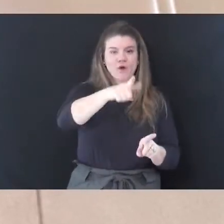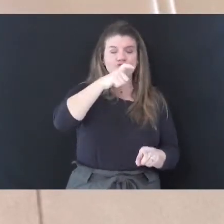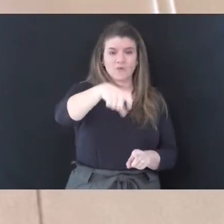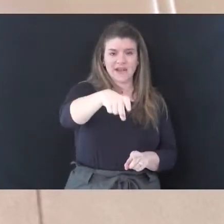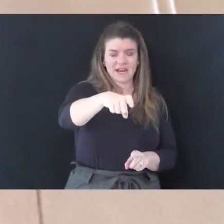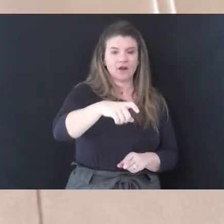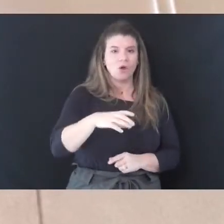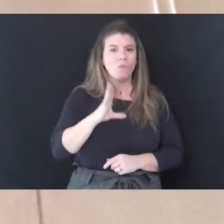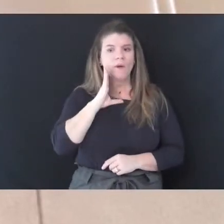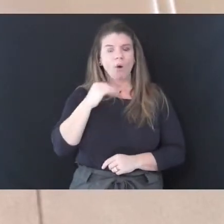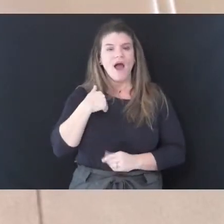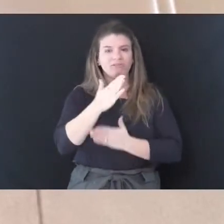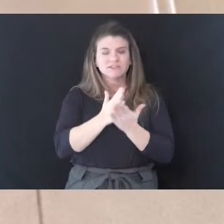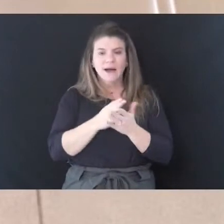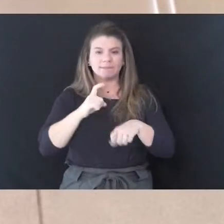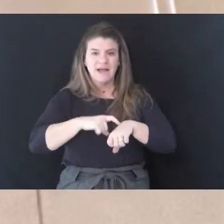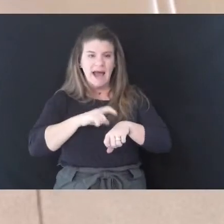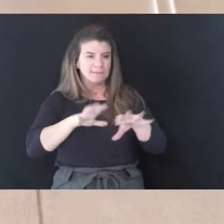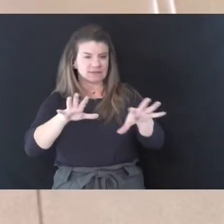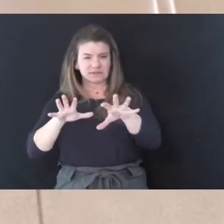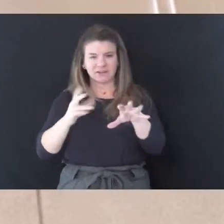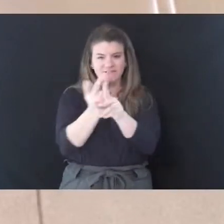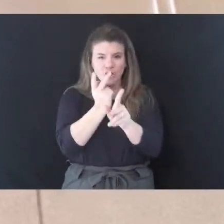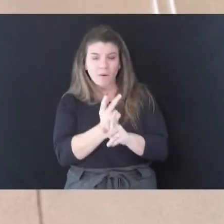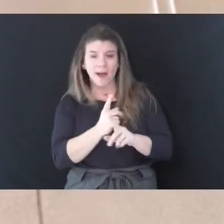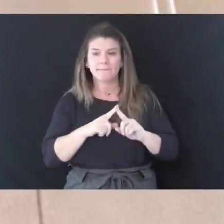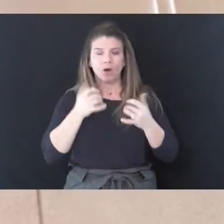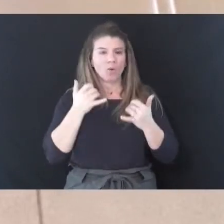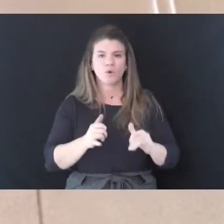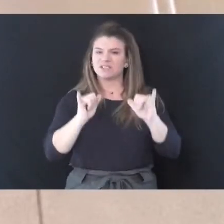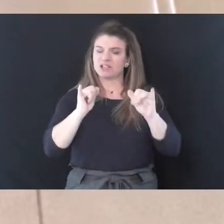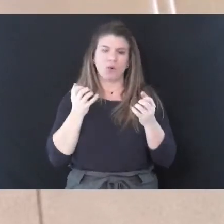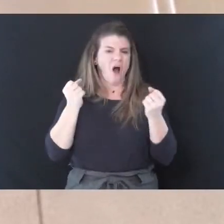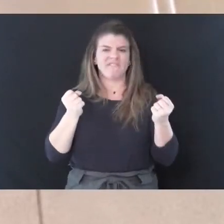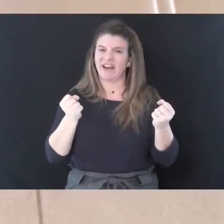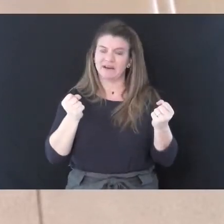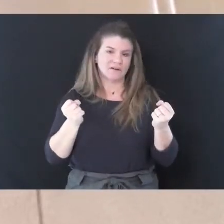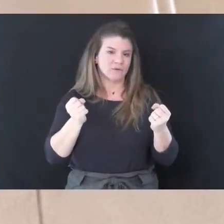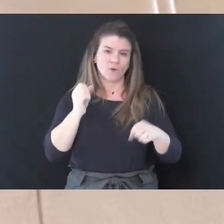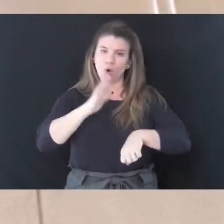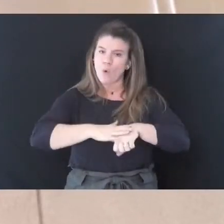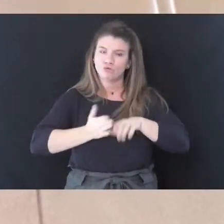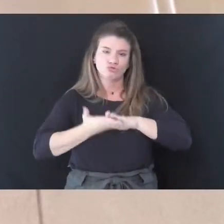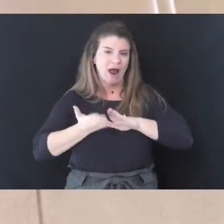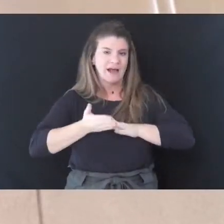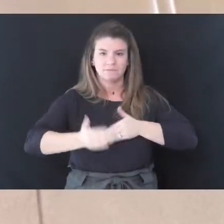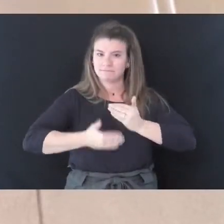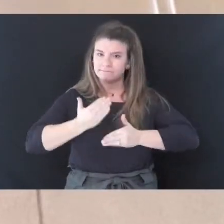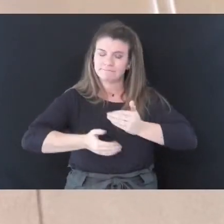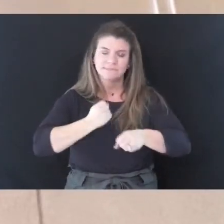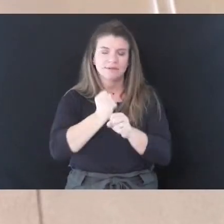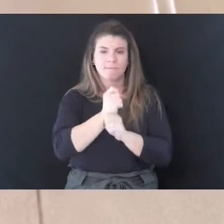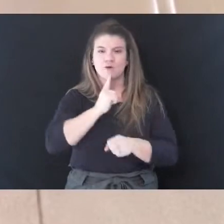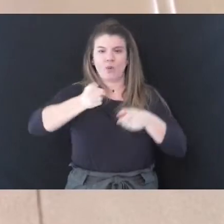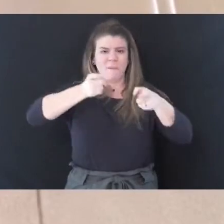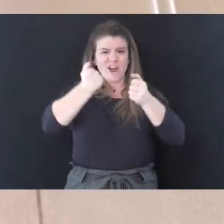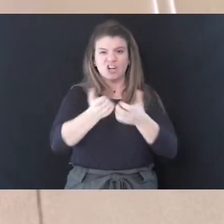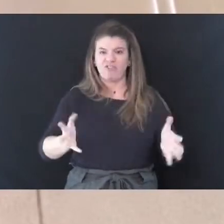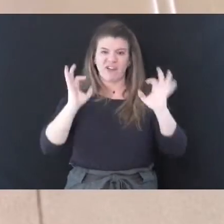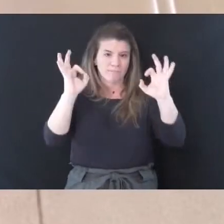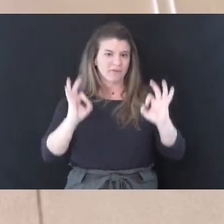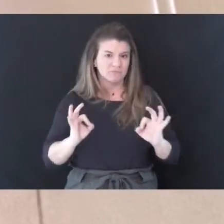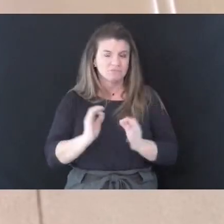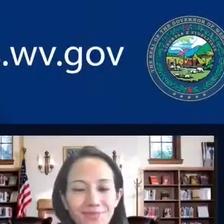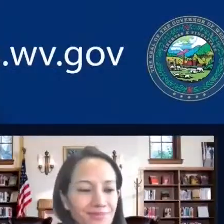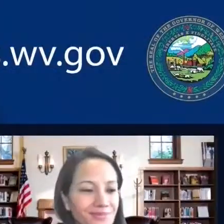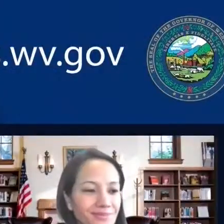have periodic bubbles that we'll have to work through, but we're still confident that we're on track to make sure we manage all that effectively.